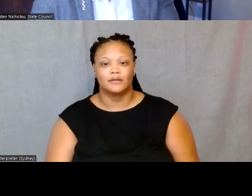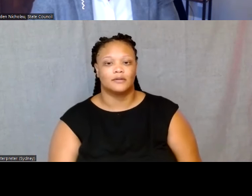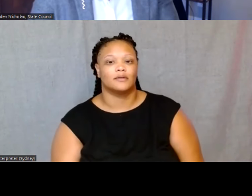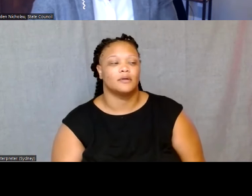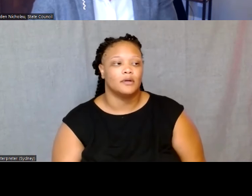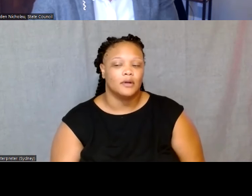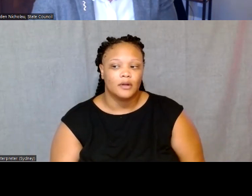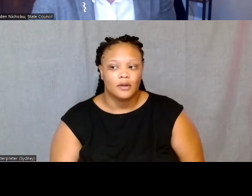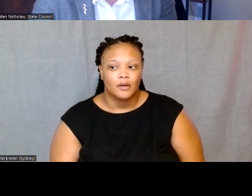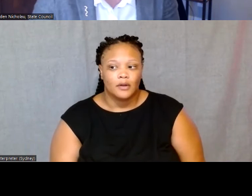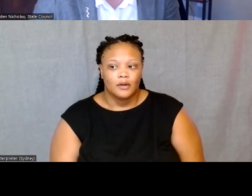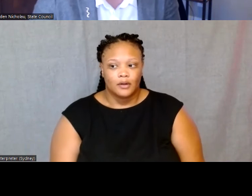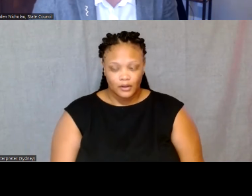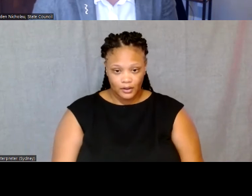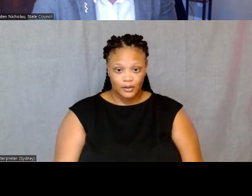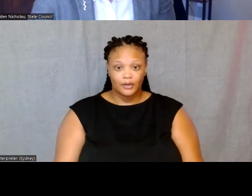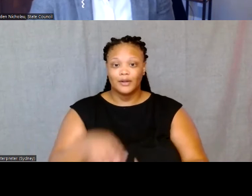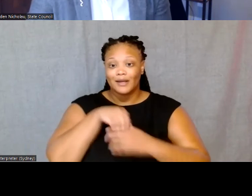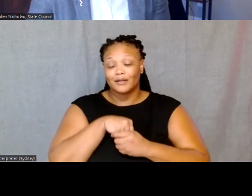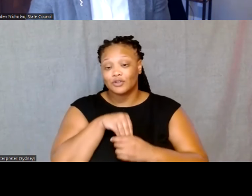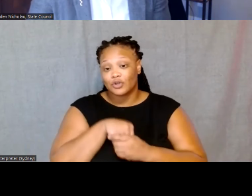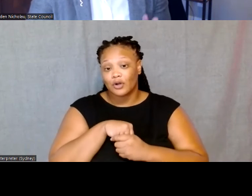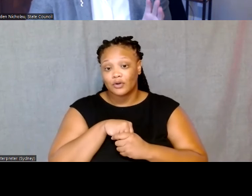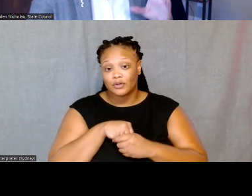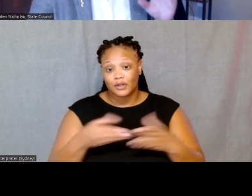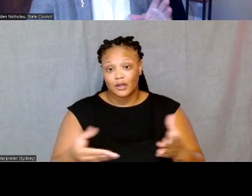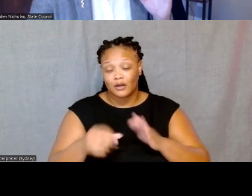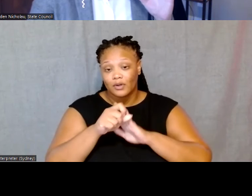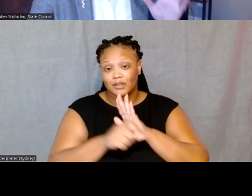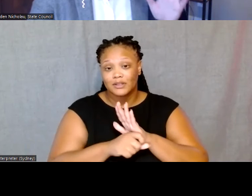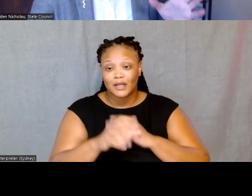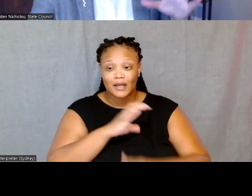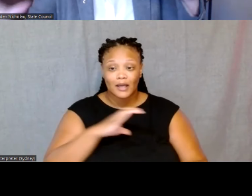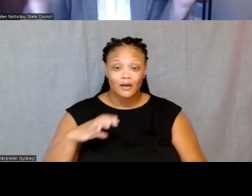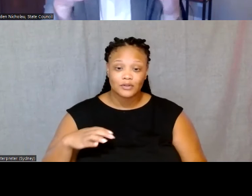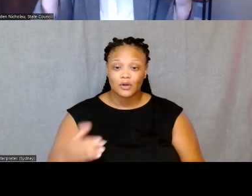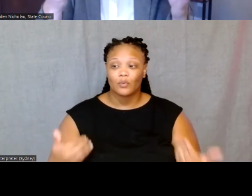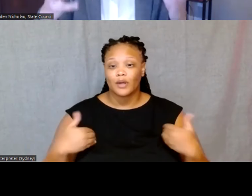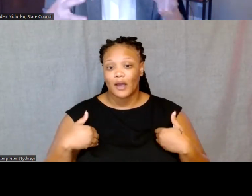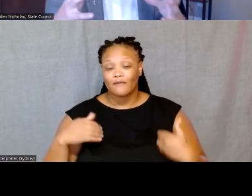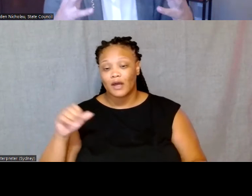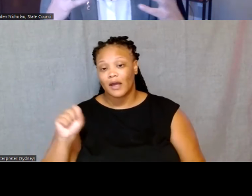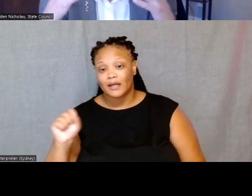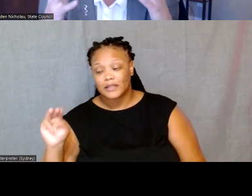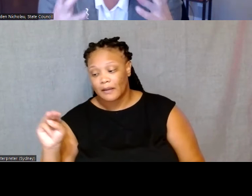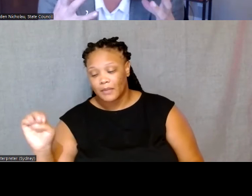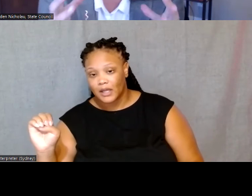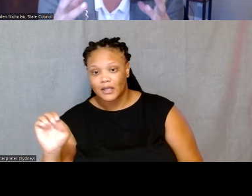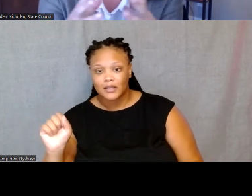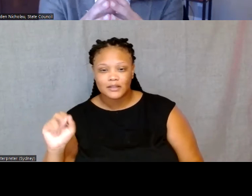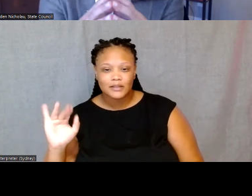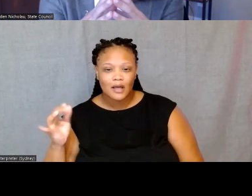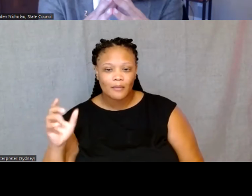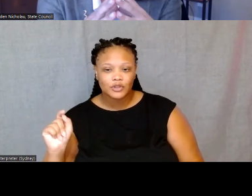on, I wanted to mention that internally at the State Council, we have a subject matter expert working group. And that internal